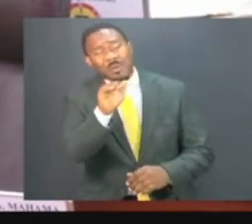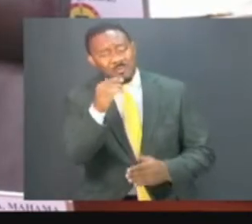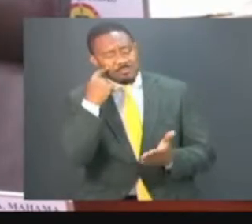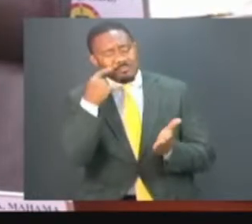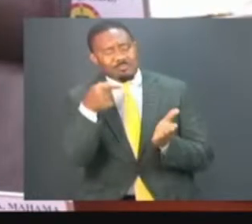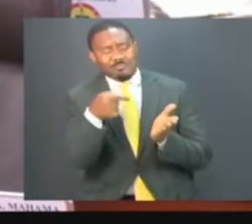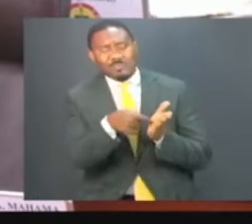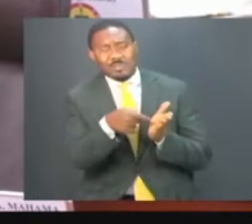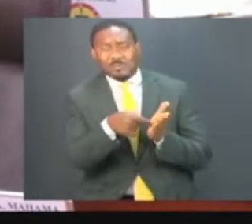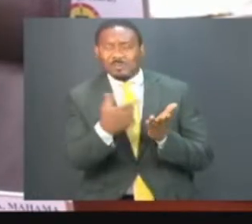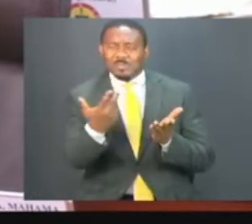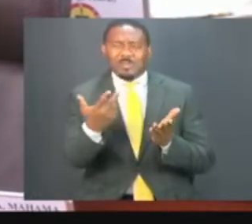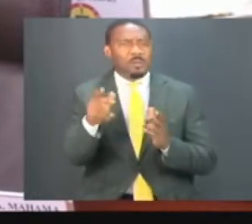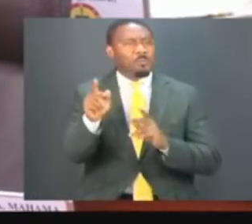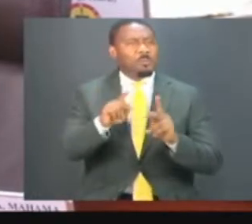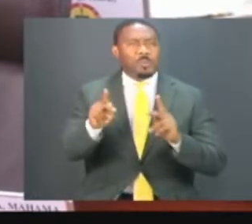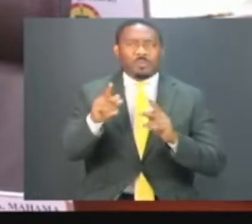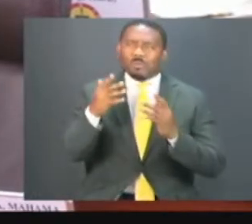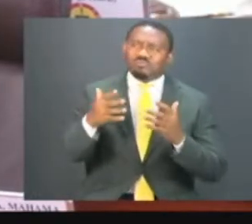supposedly absence of quorum.